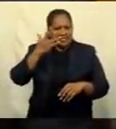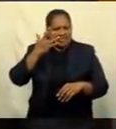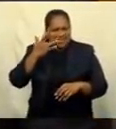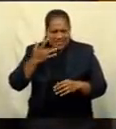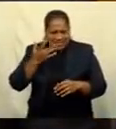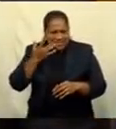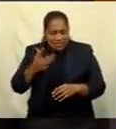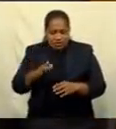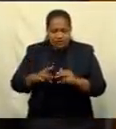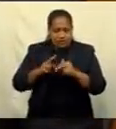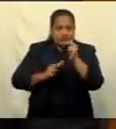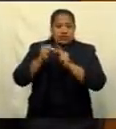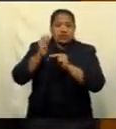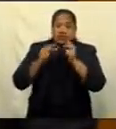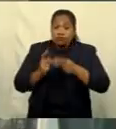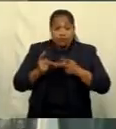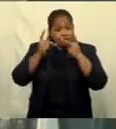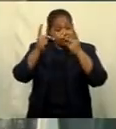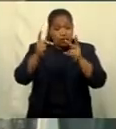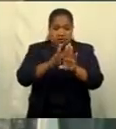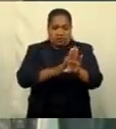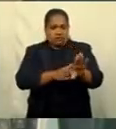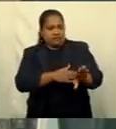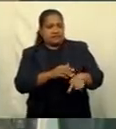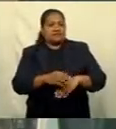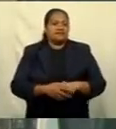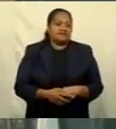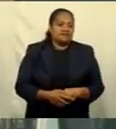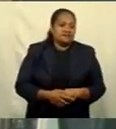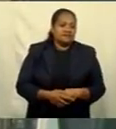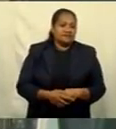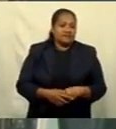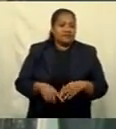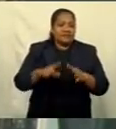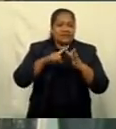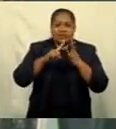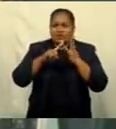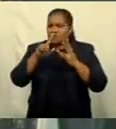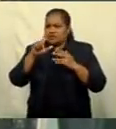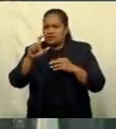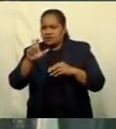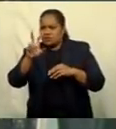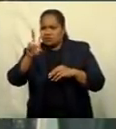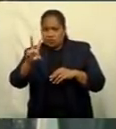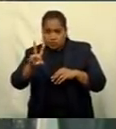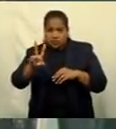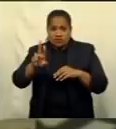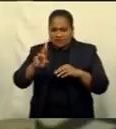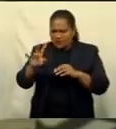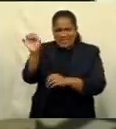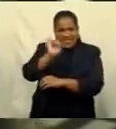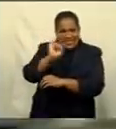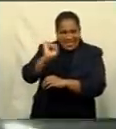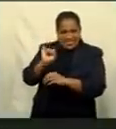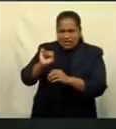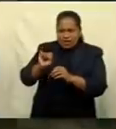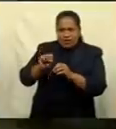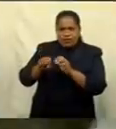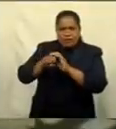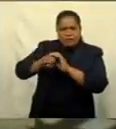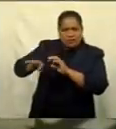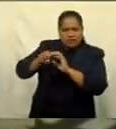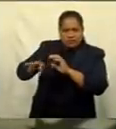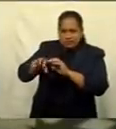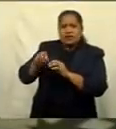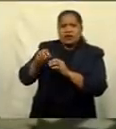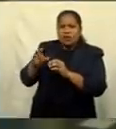of proposals is long. Tougher EU CO2 emissions for cars could effectively ban sales of new petrol and